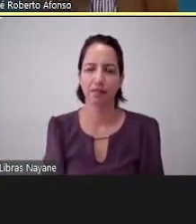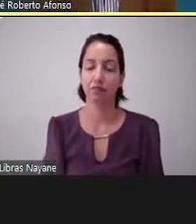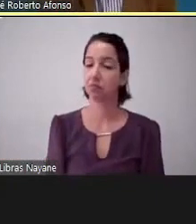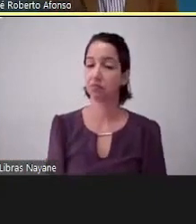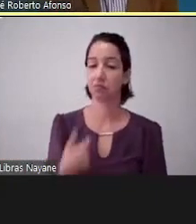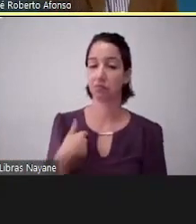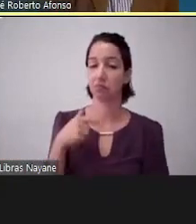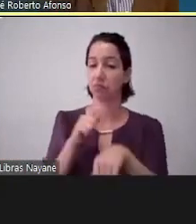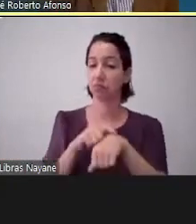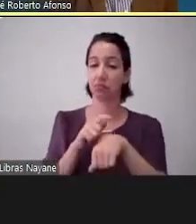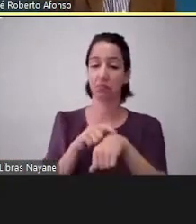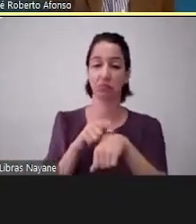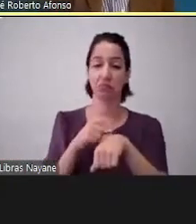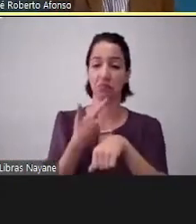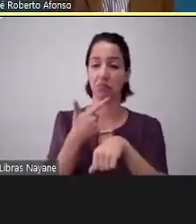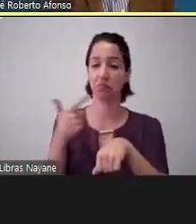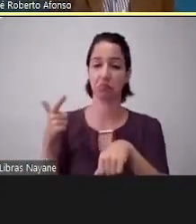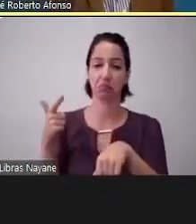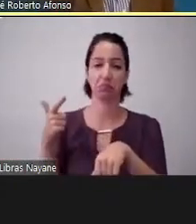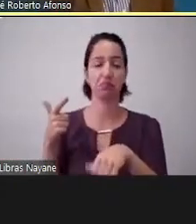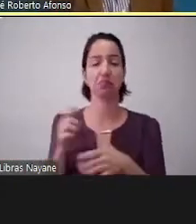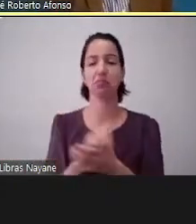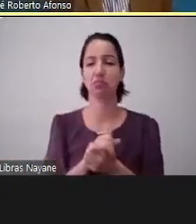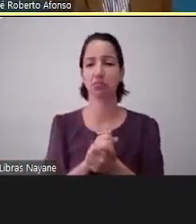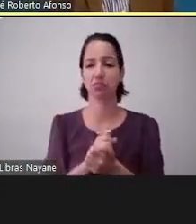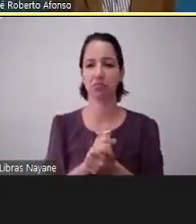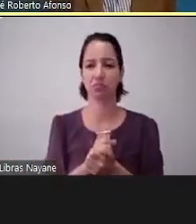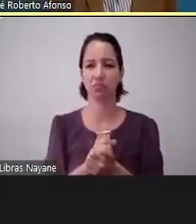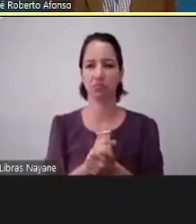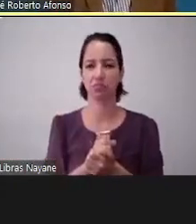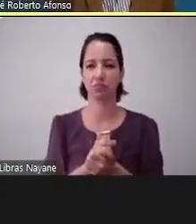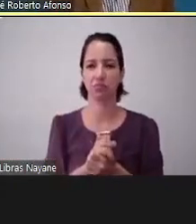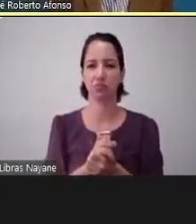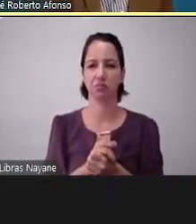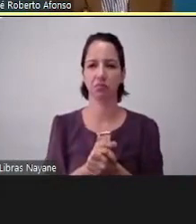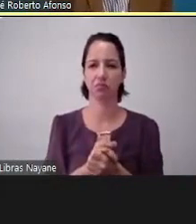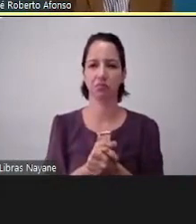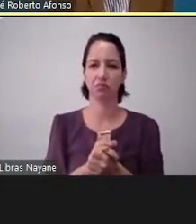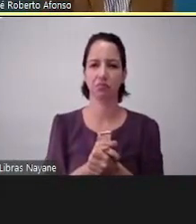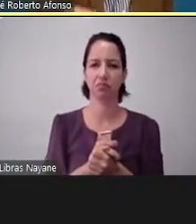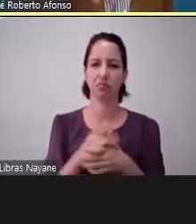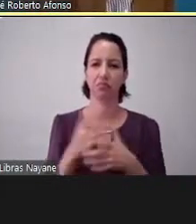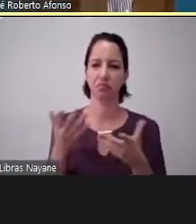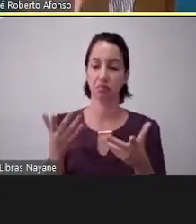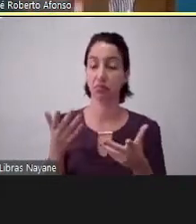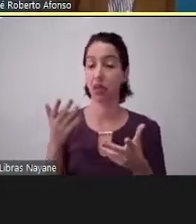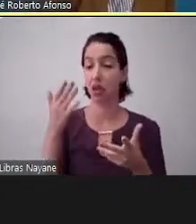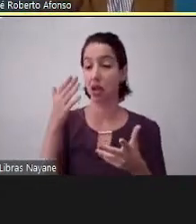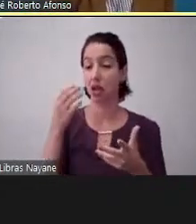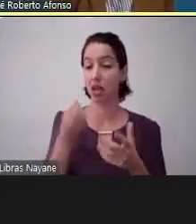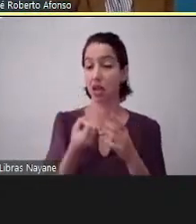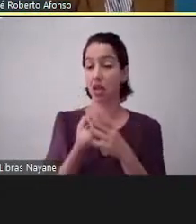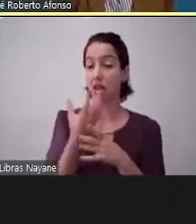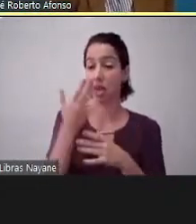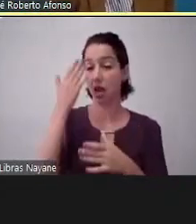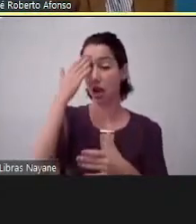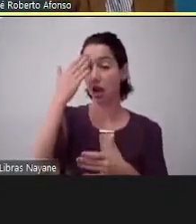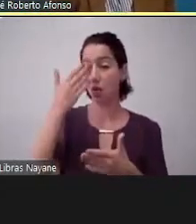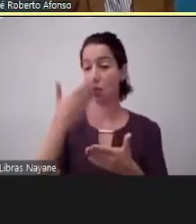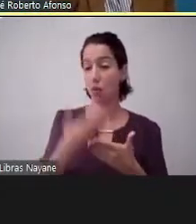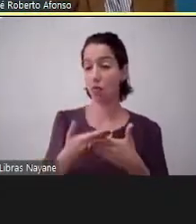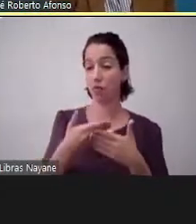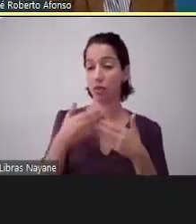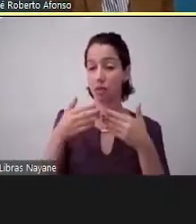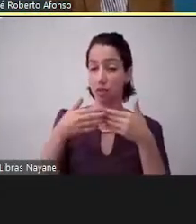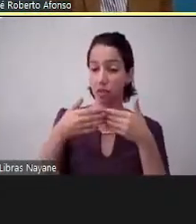Security standard. So I don't have a lot more time to talk about this, but it would help us to